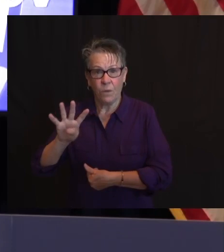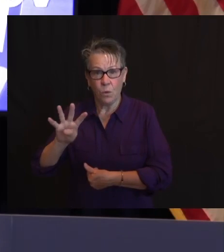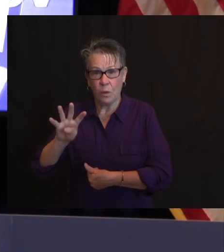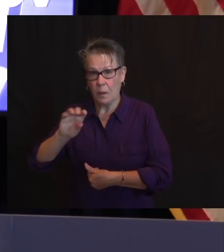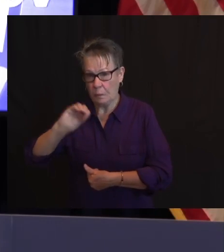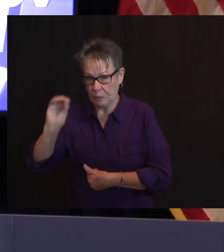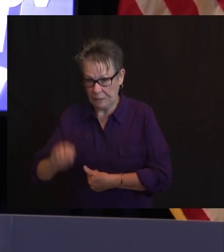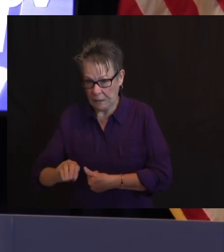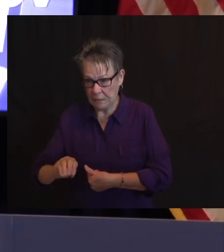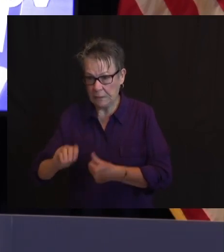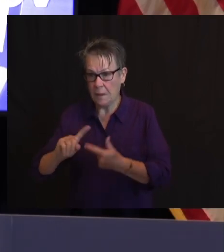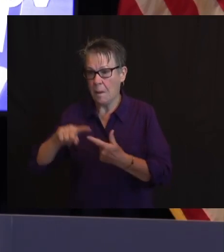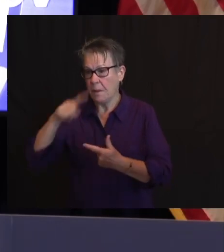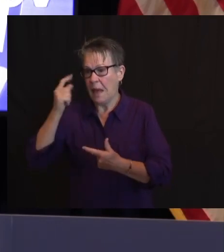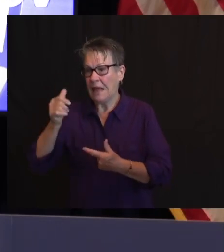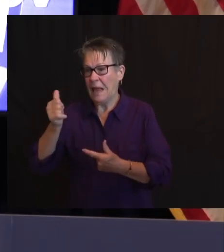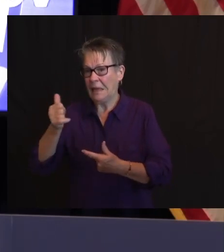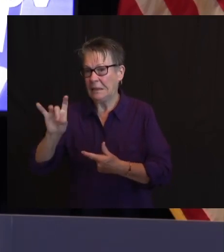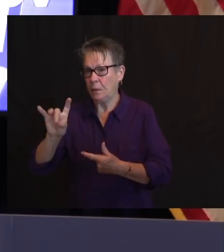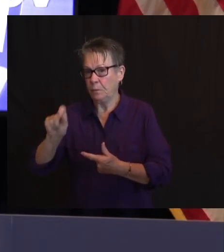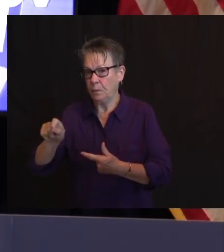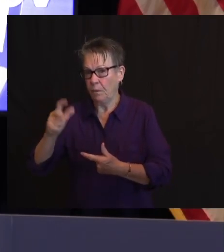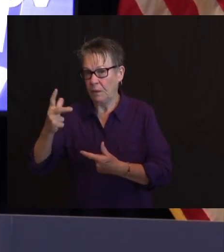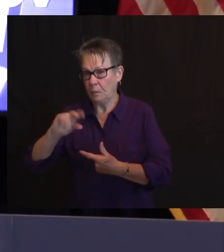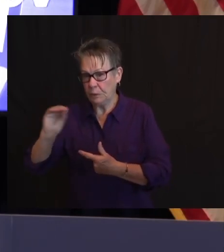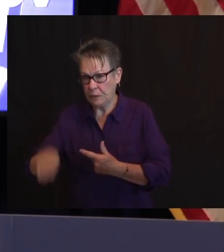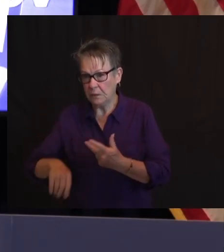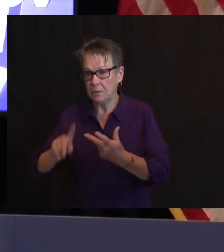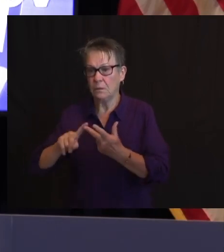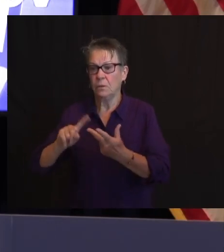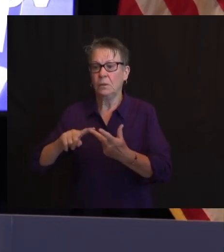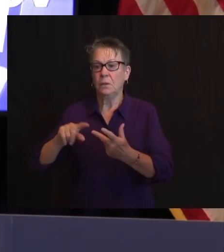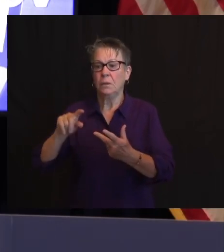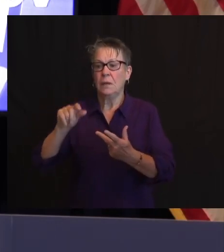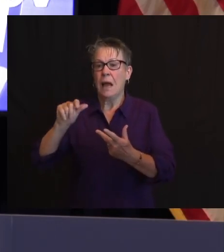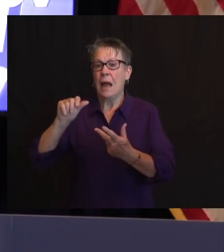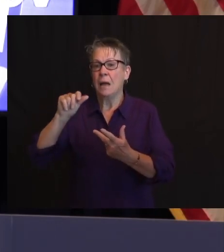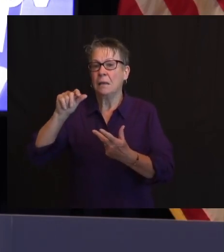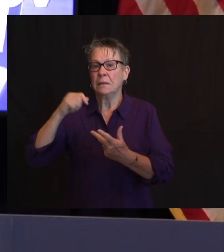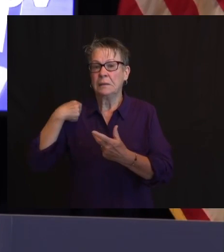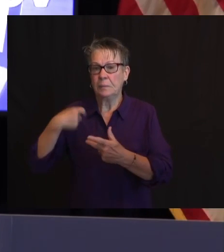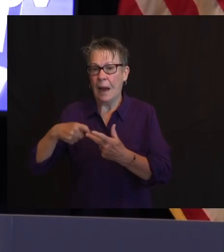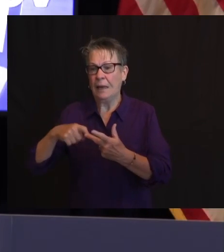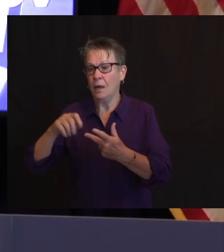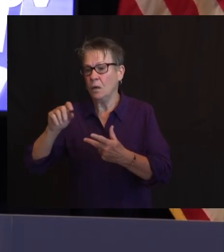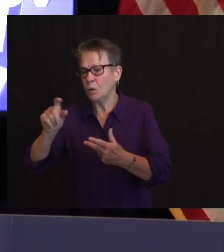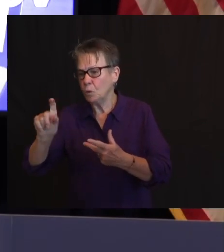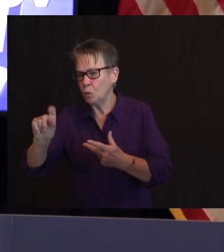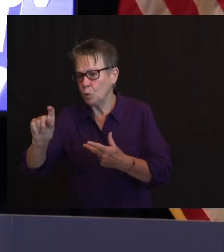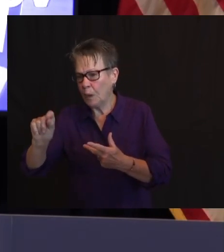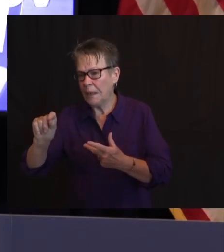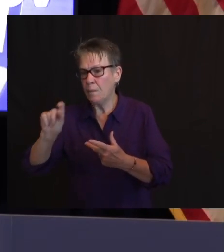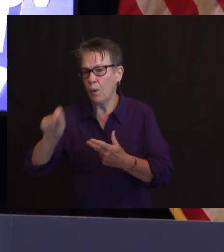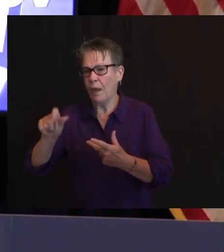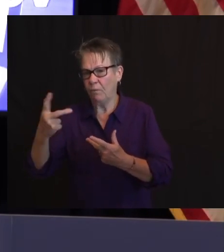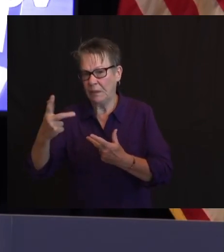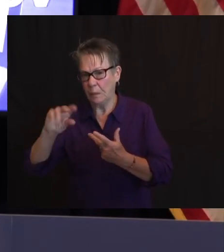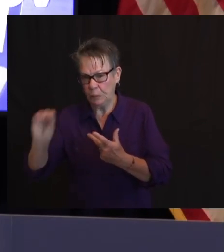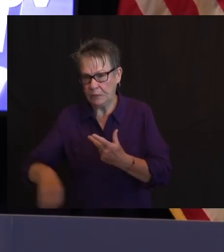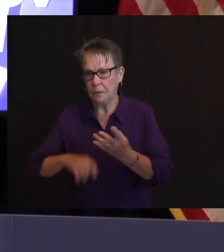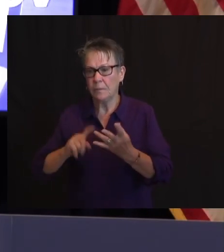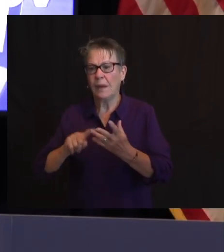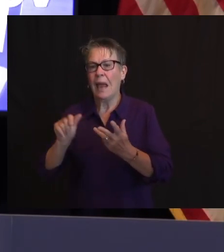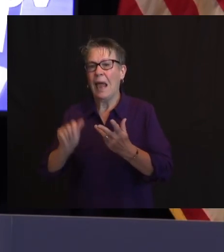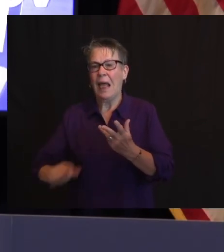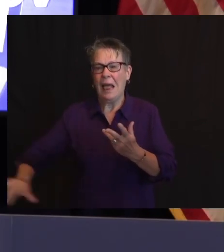18.3%, Hispanic 20.3%, Asian 5.5%, and other 1.9%. At the state's